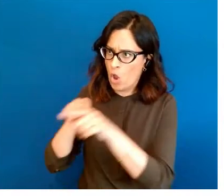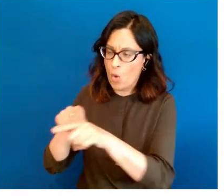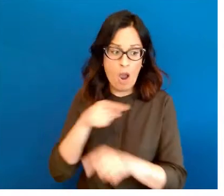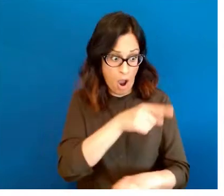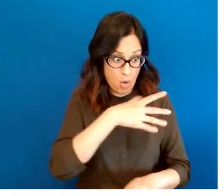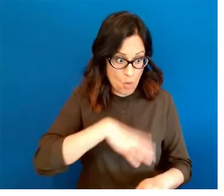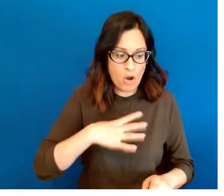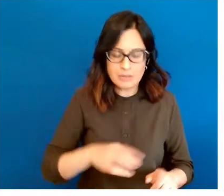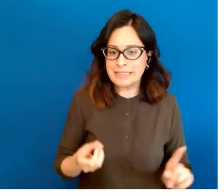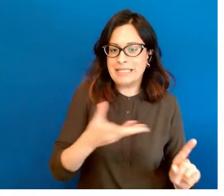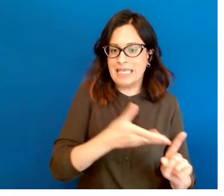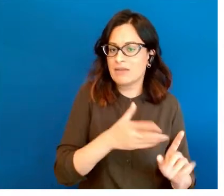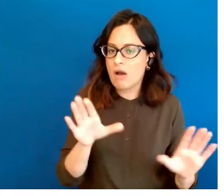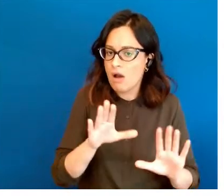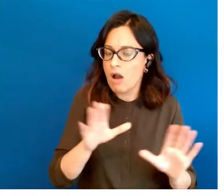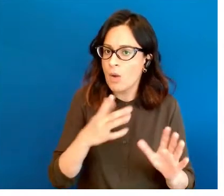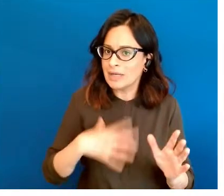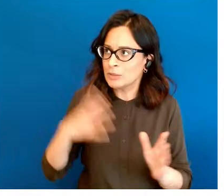worried.